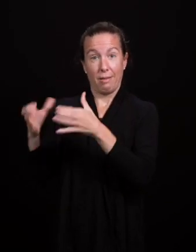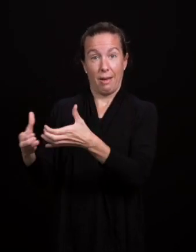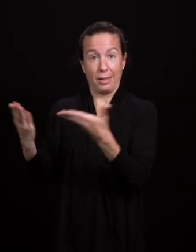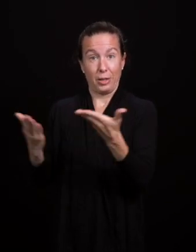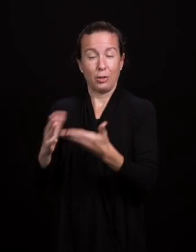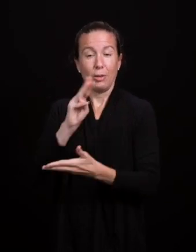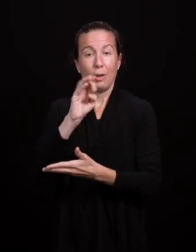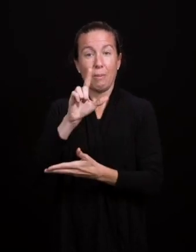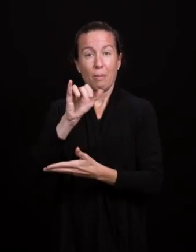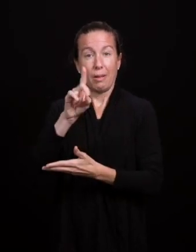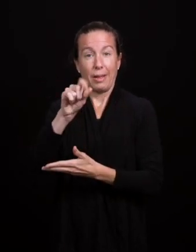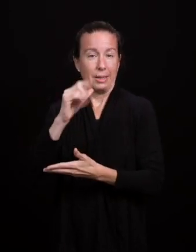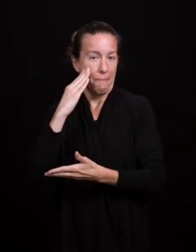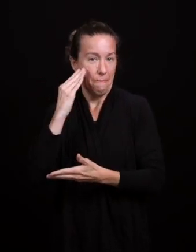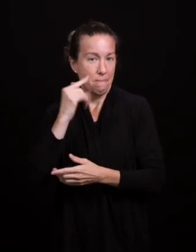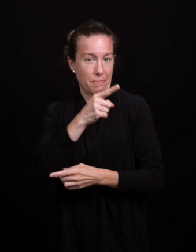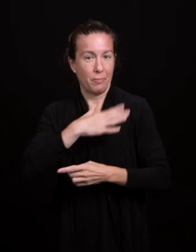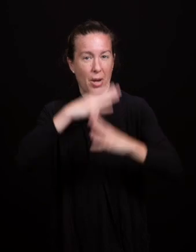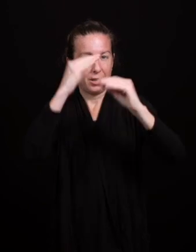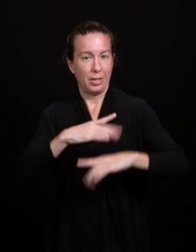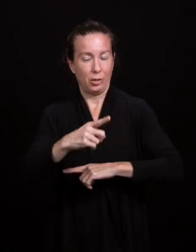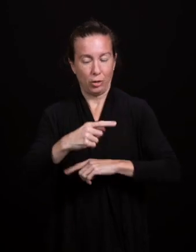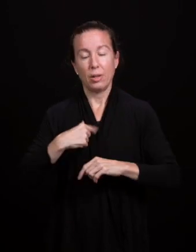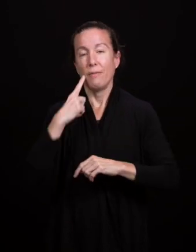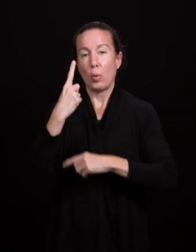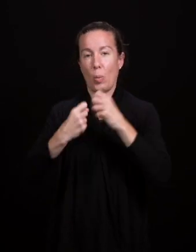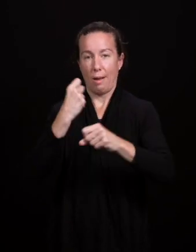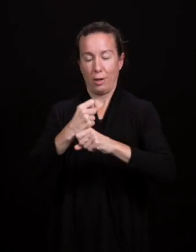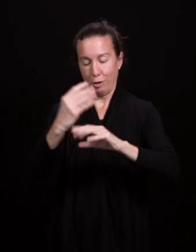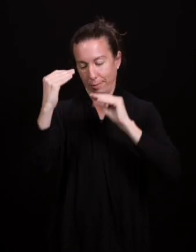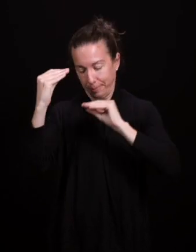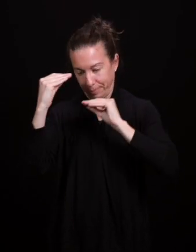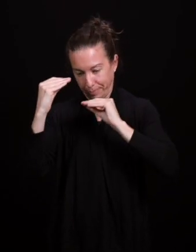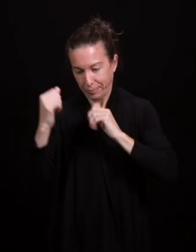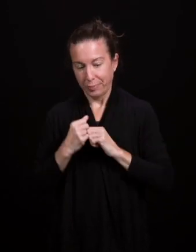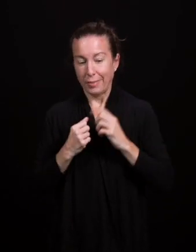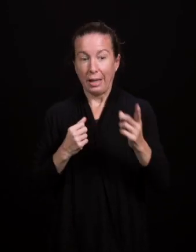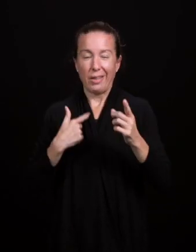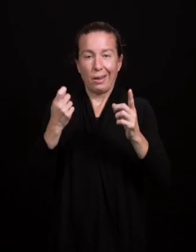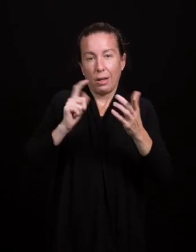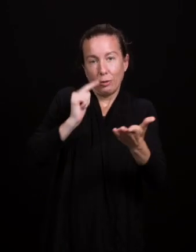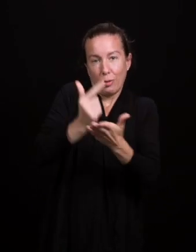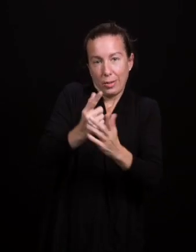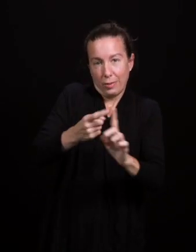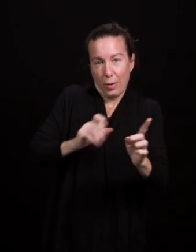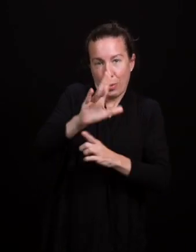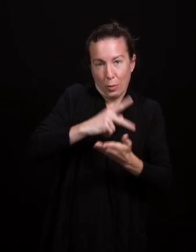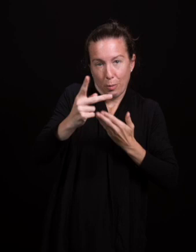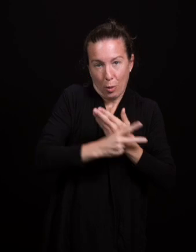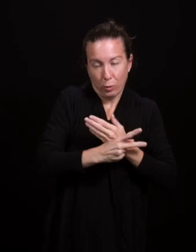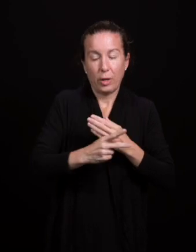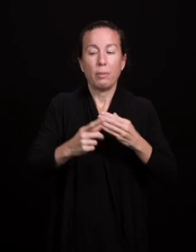And Melinda was my teacher, and I did that for the first year. And then once I kind of grew out of that program, I started